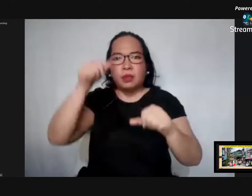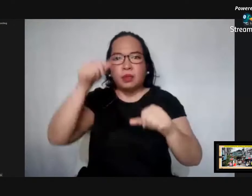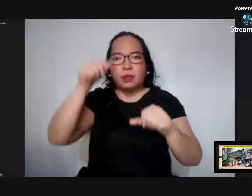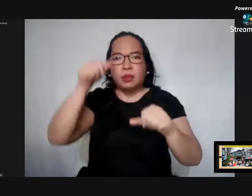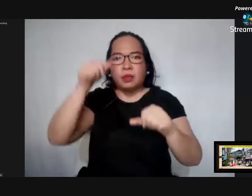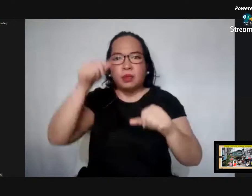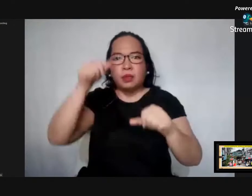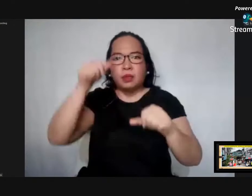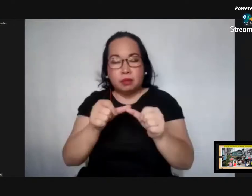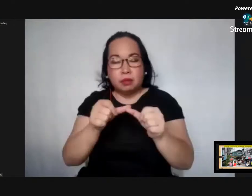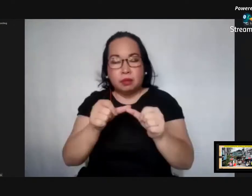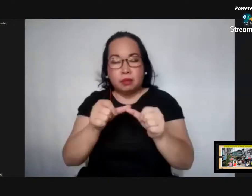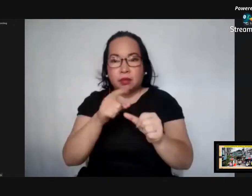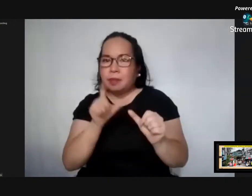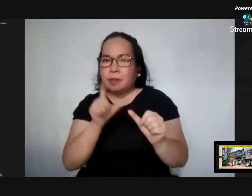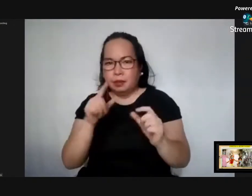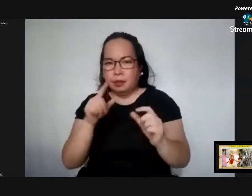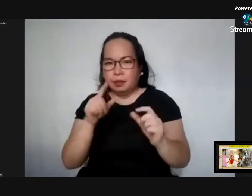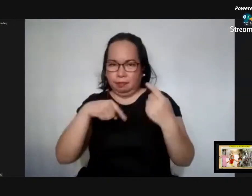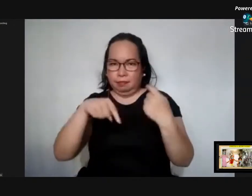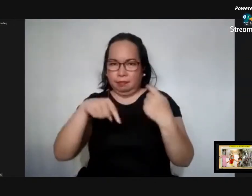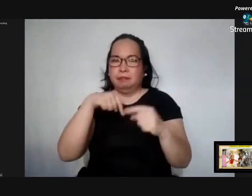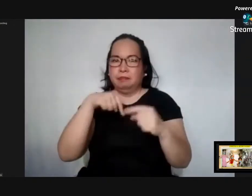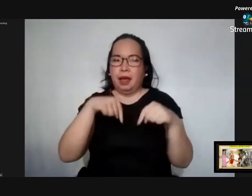minutes. So,